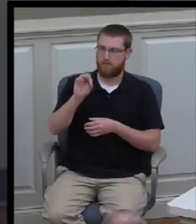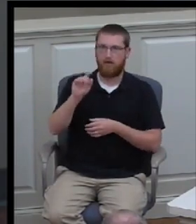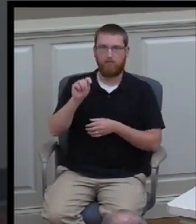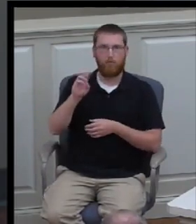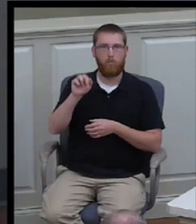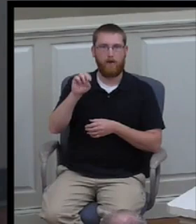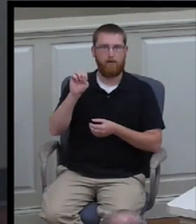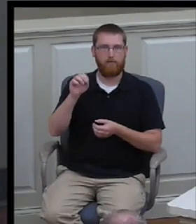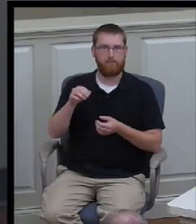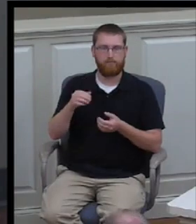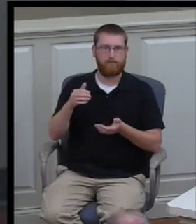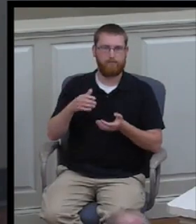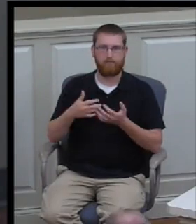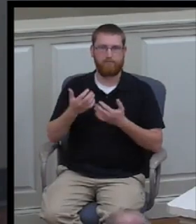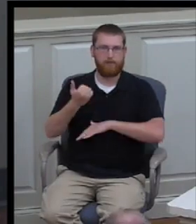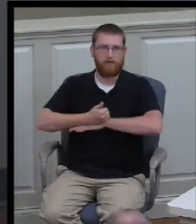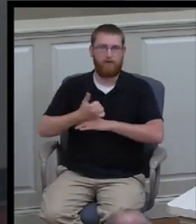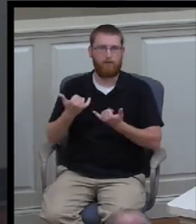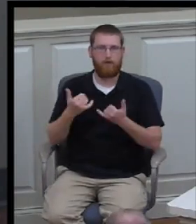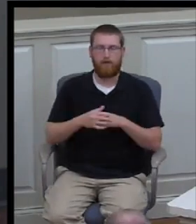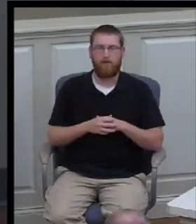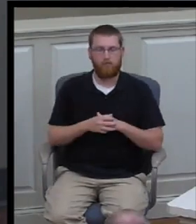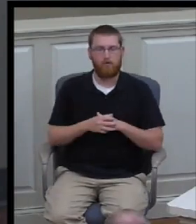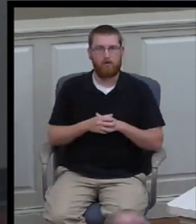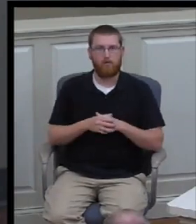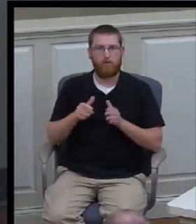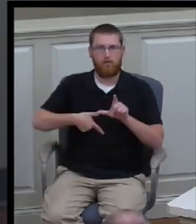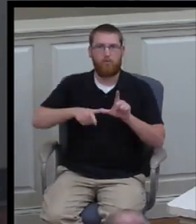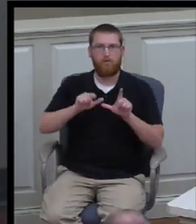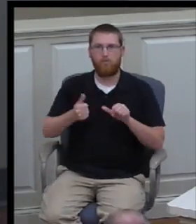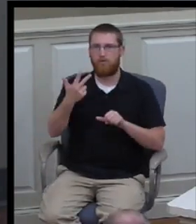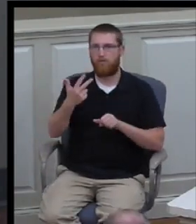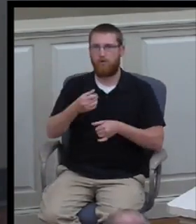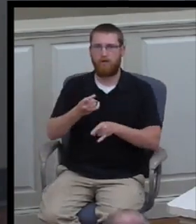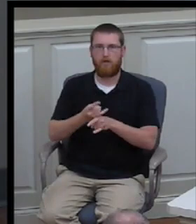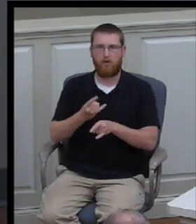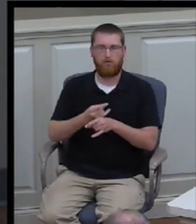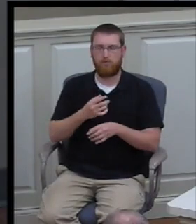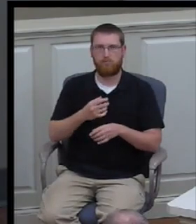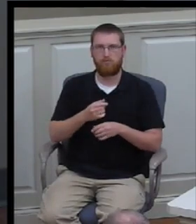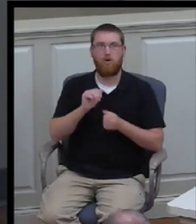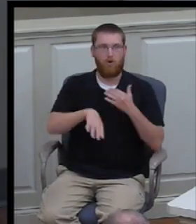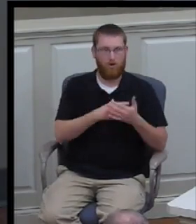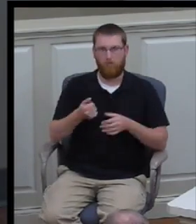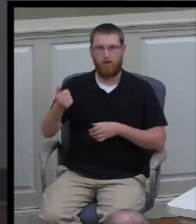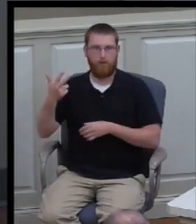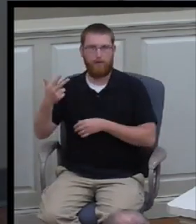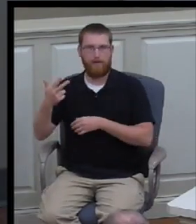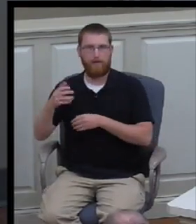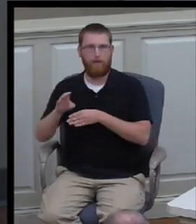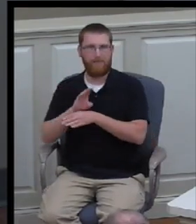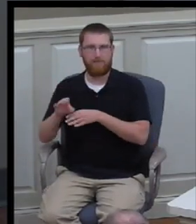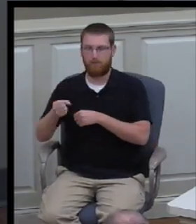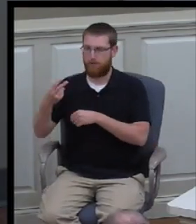for you. We did renew all but 3 of our alcohol licenses that were expiring in April, and 2 of those businesses